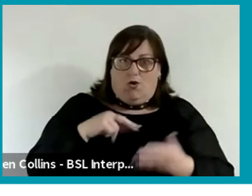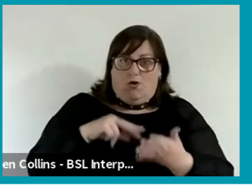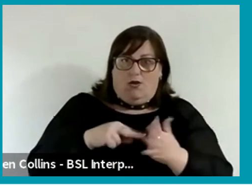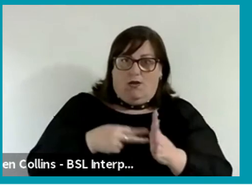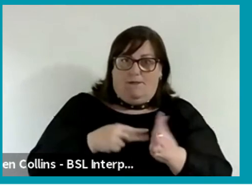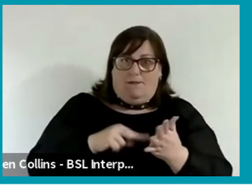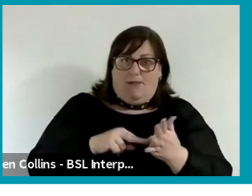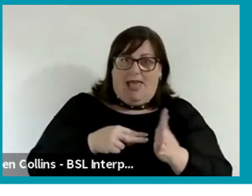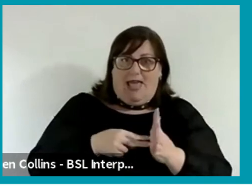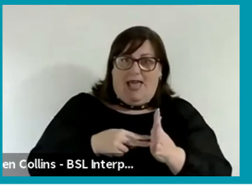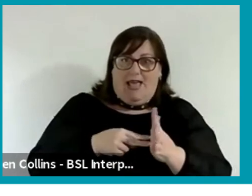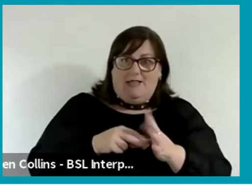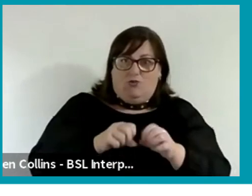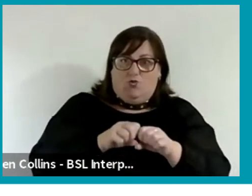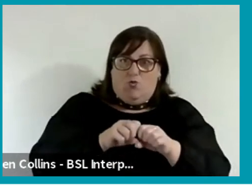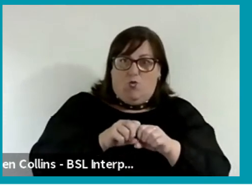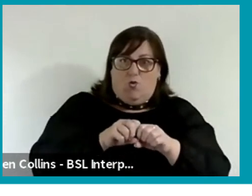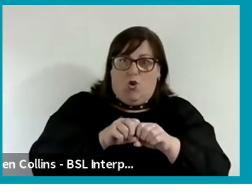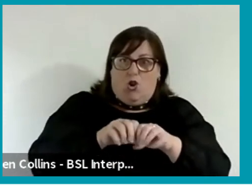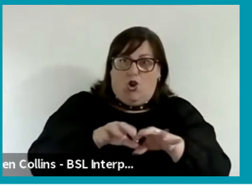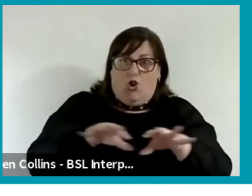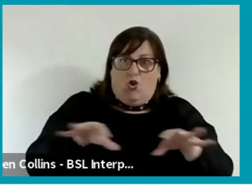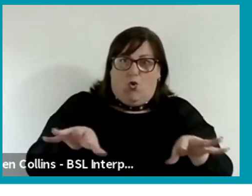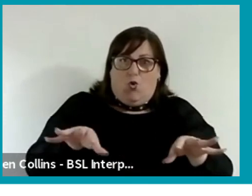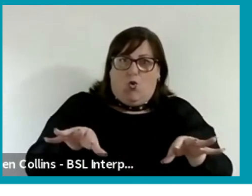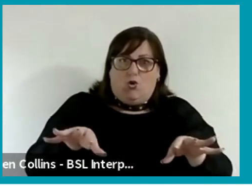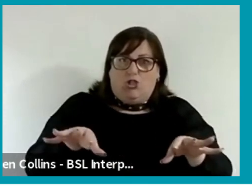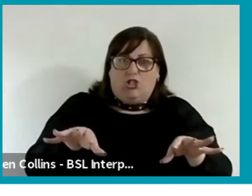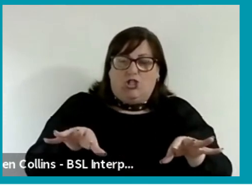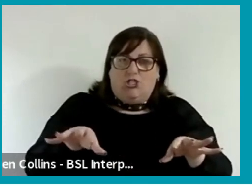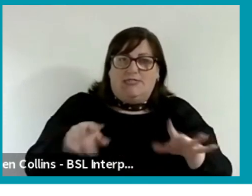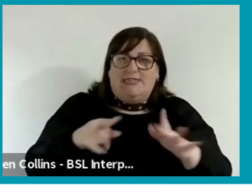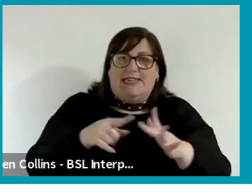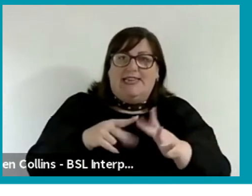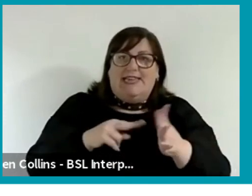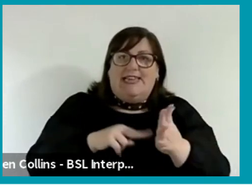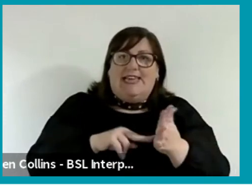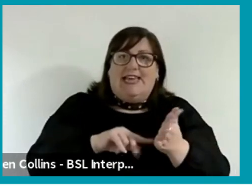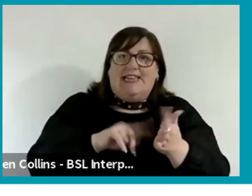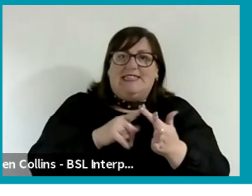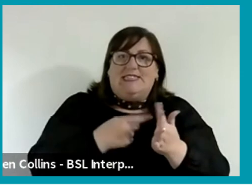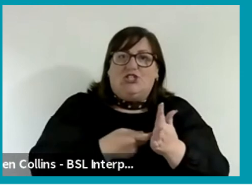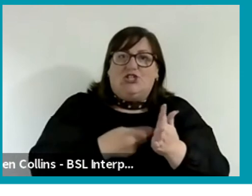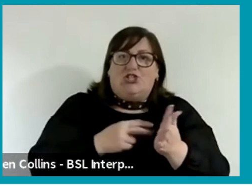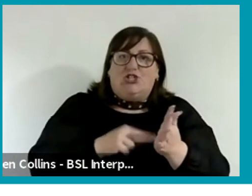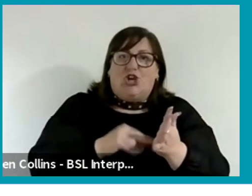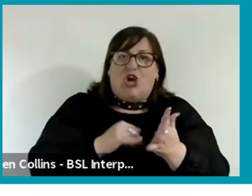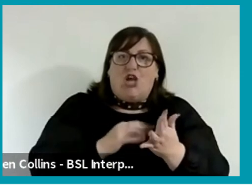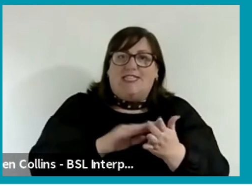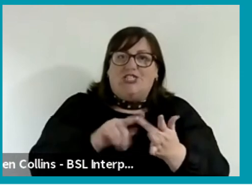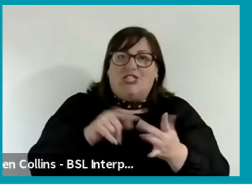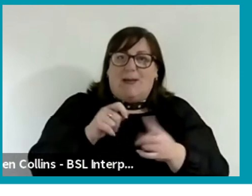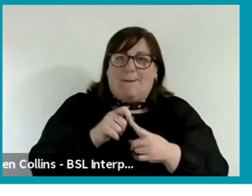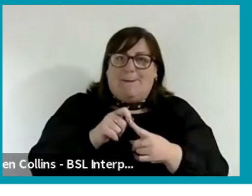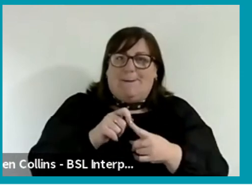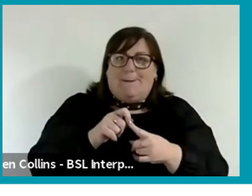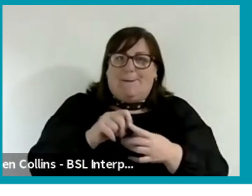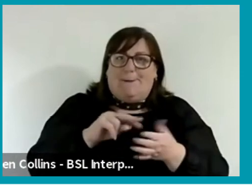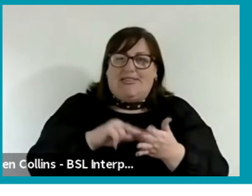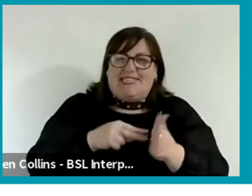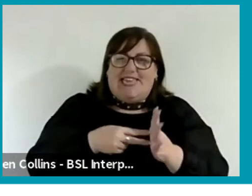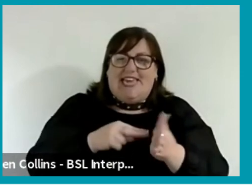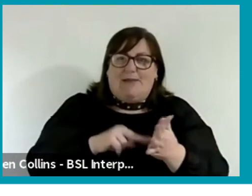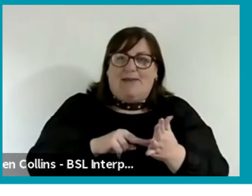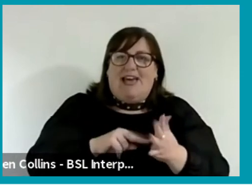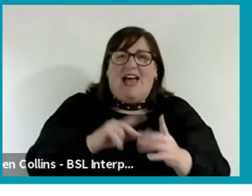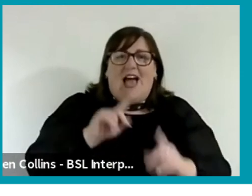internship schemes. I don't want to share too many details because I don't want to promise things. I'm not sure when it's going